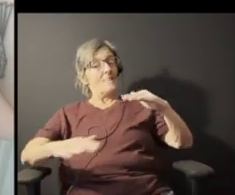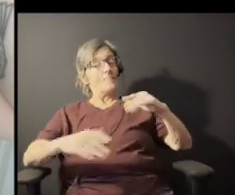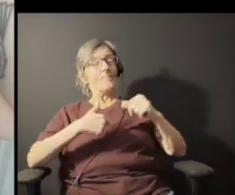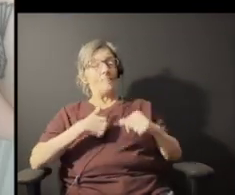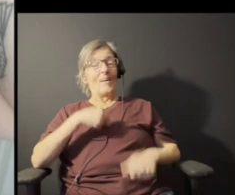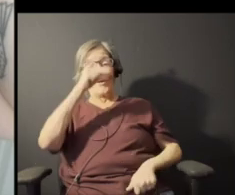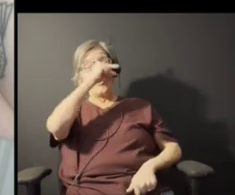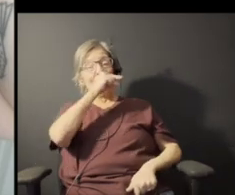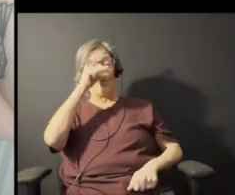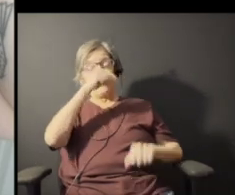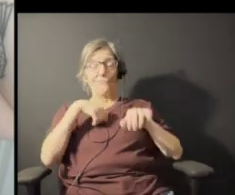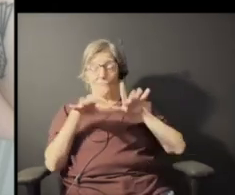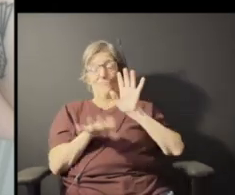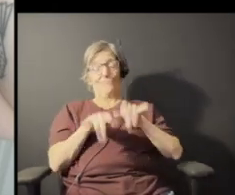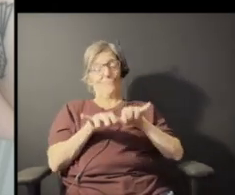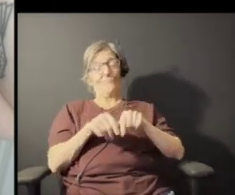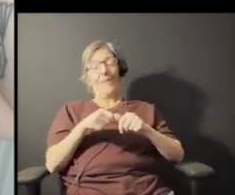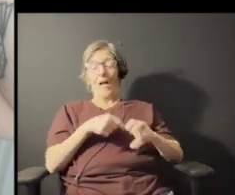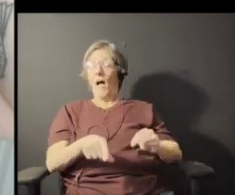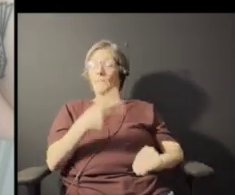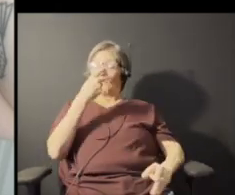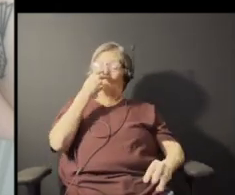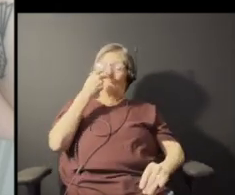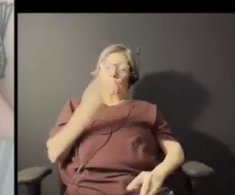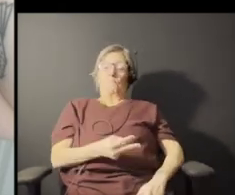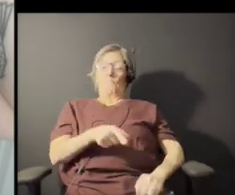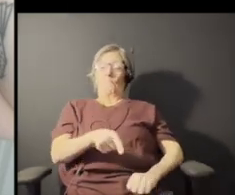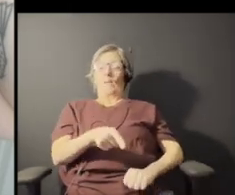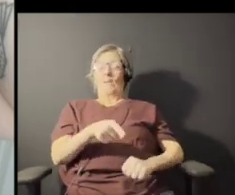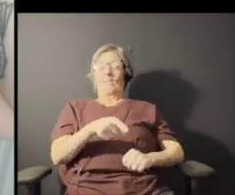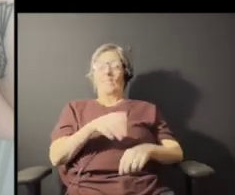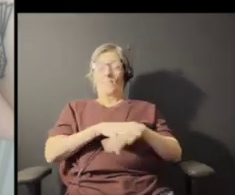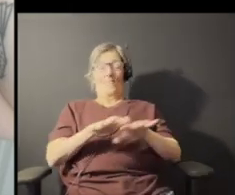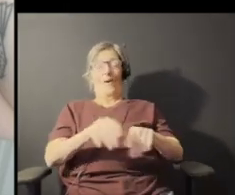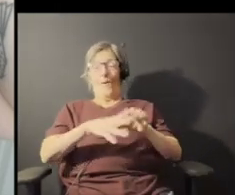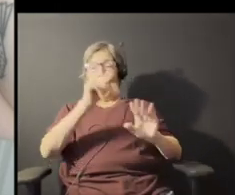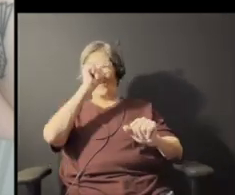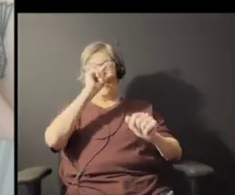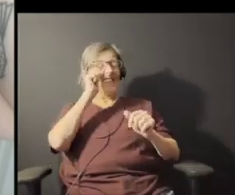just Googled, and I came across this, and it